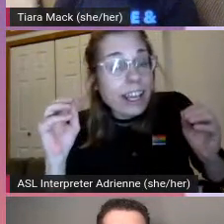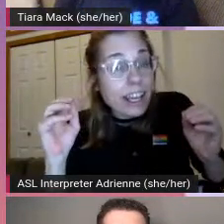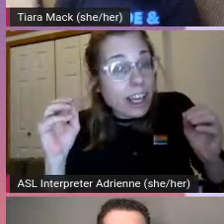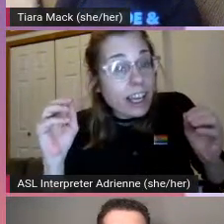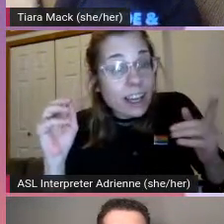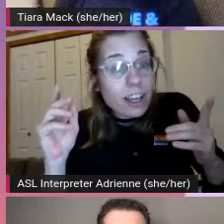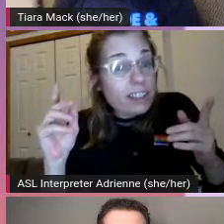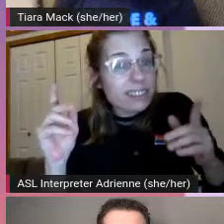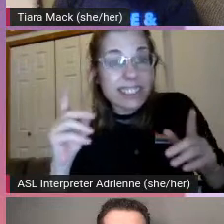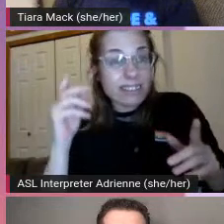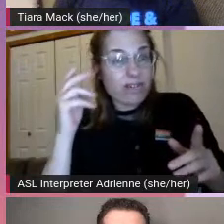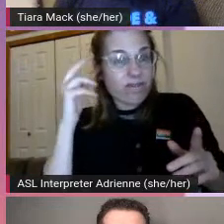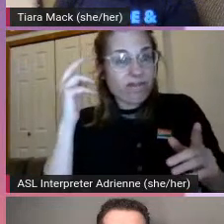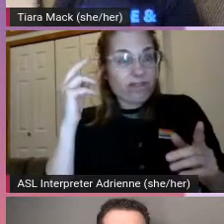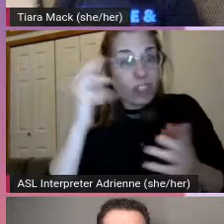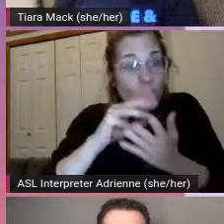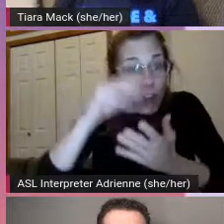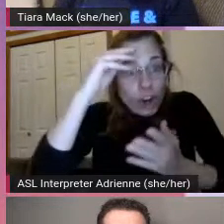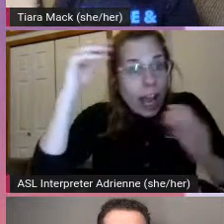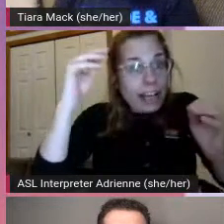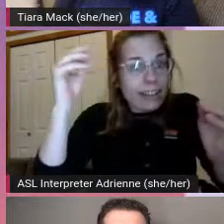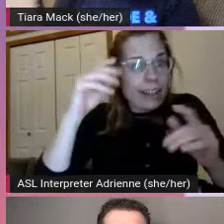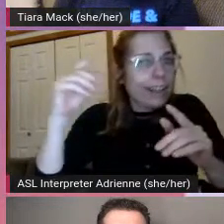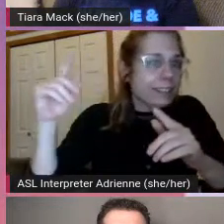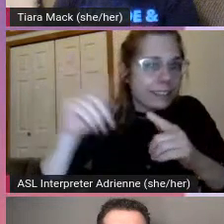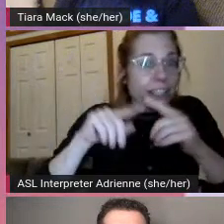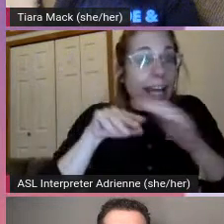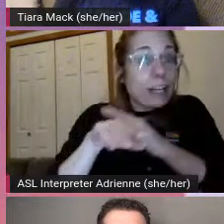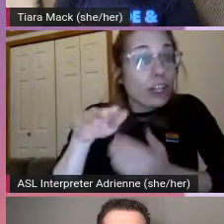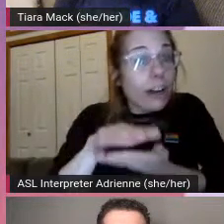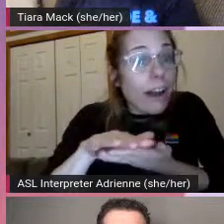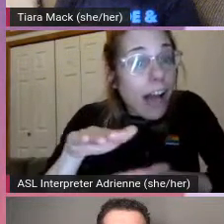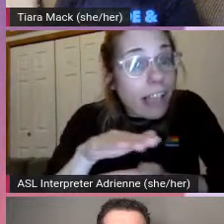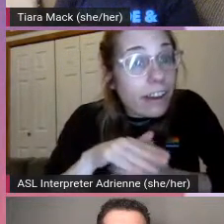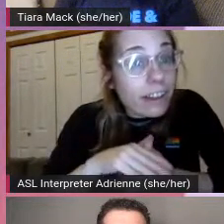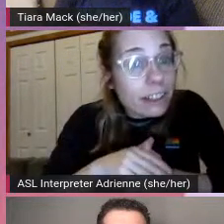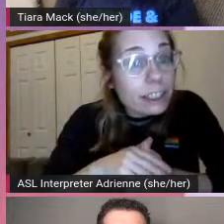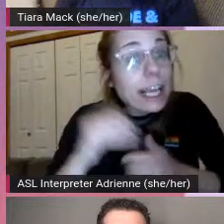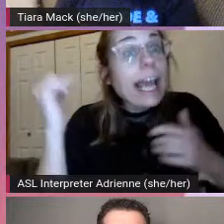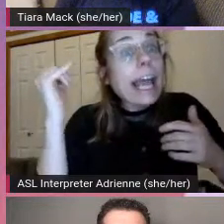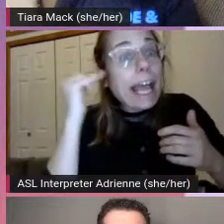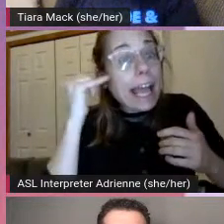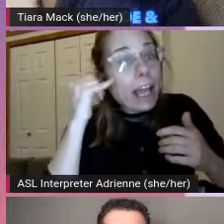facilitator who was comfortable navigating many of the questions that me and my peers were